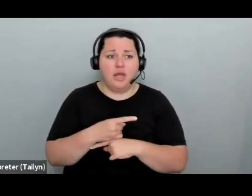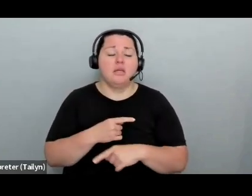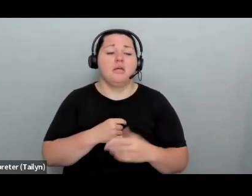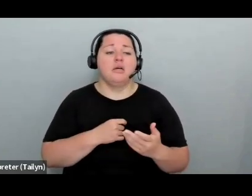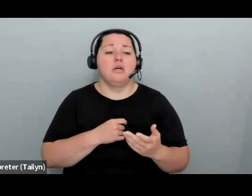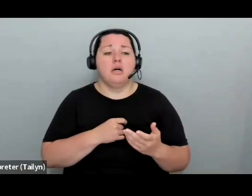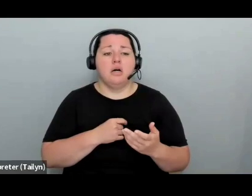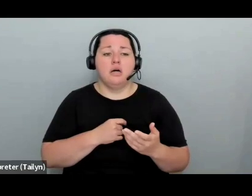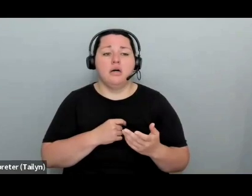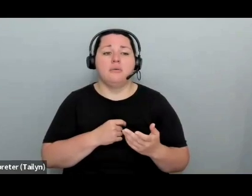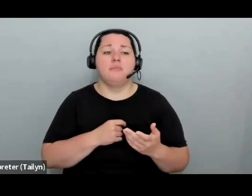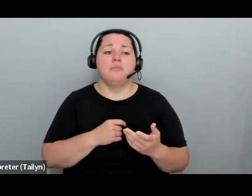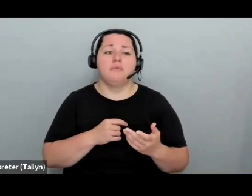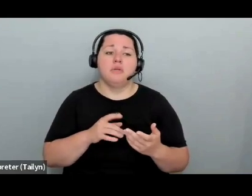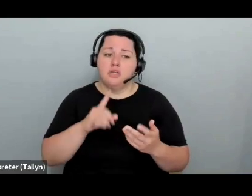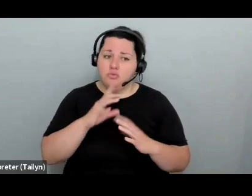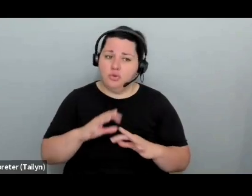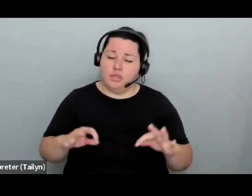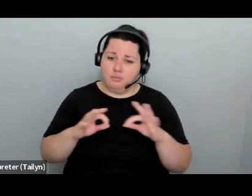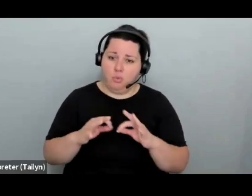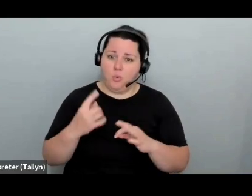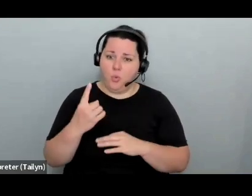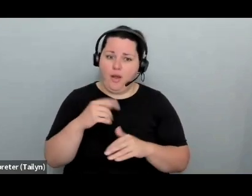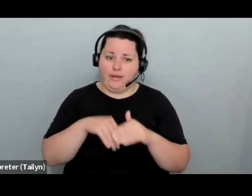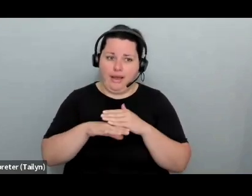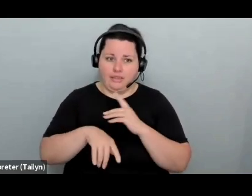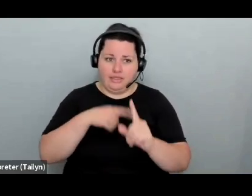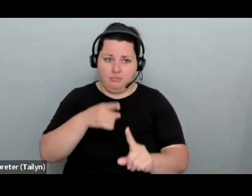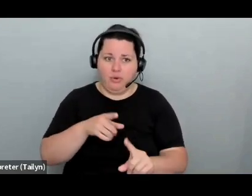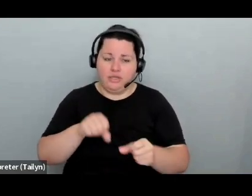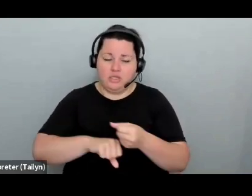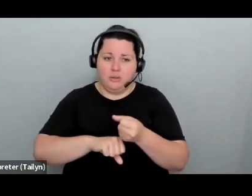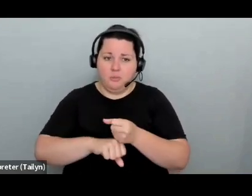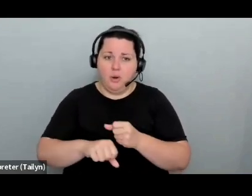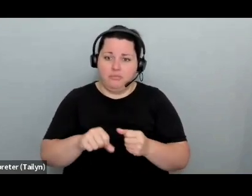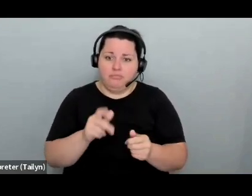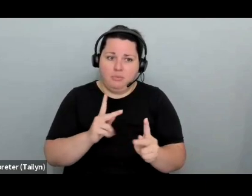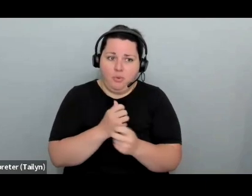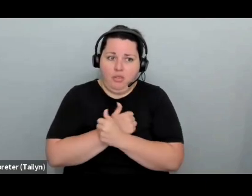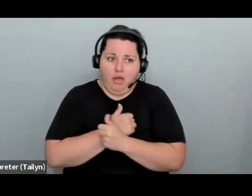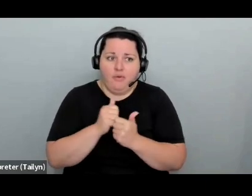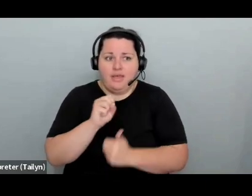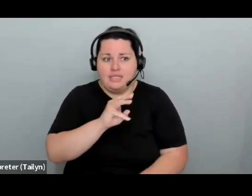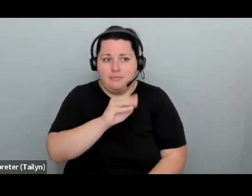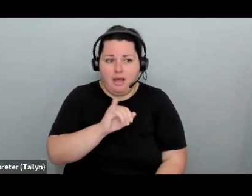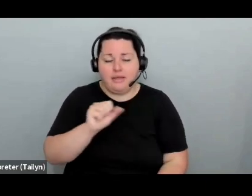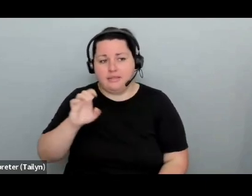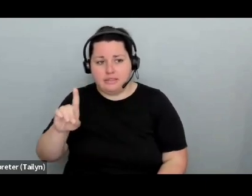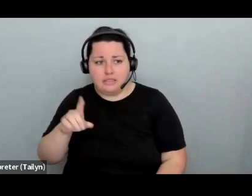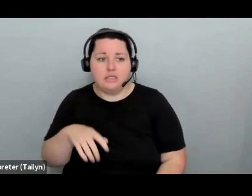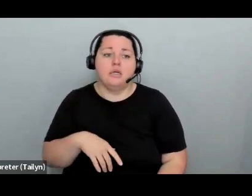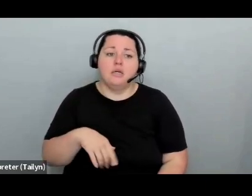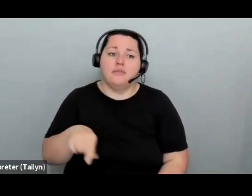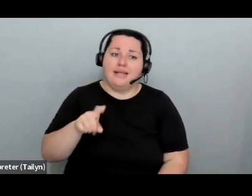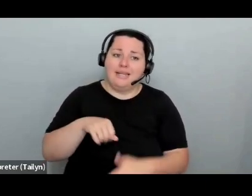to the importance of a single access point to support loved ones who are SCD or SMI, who